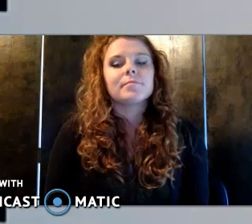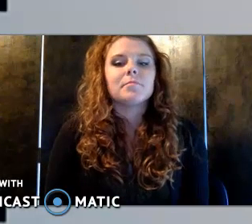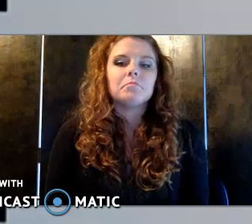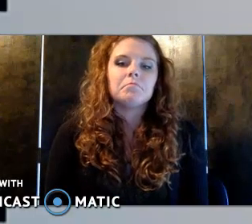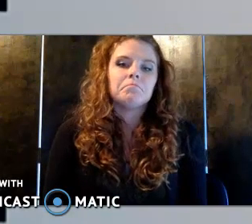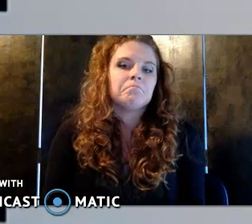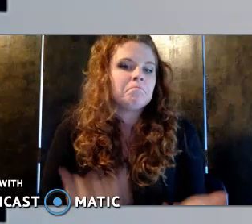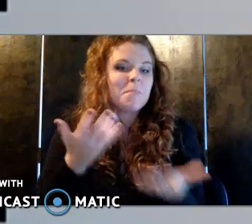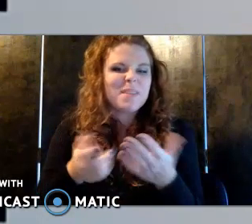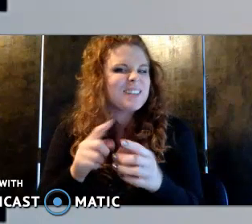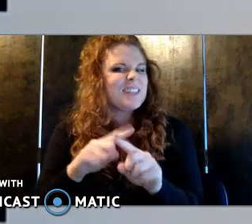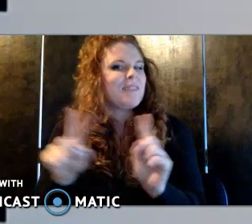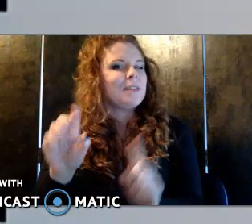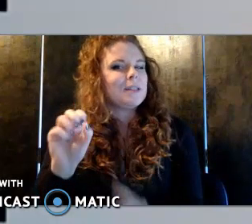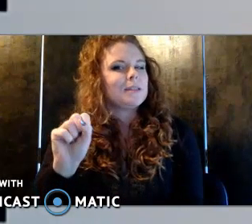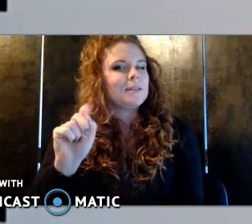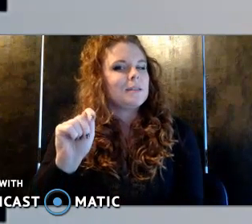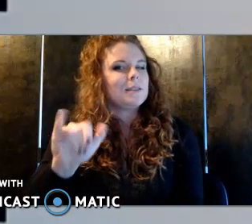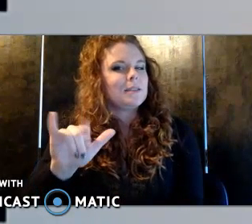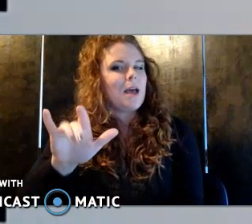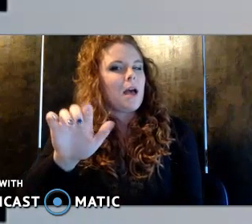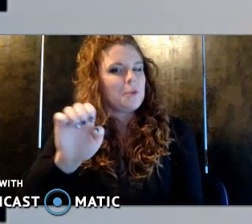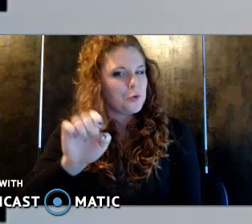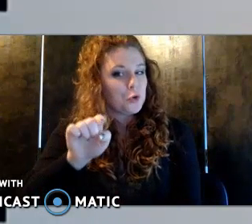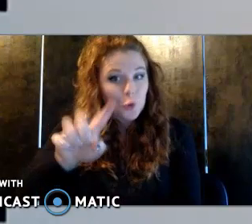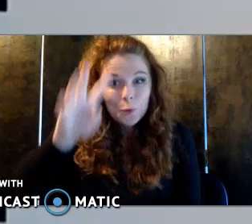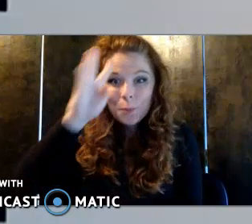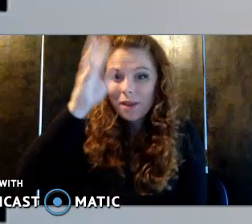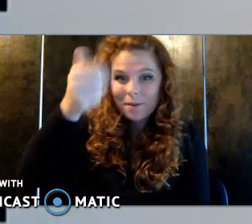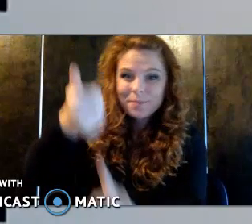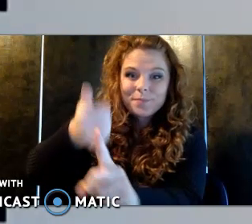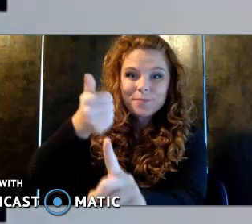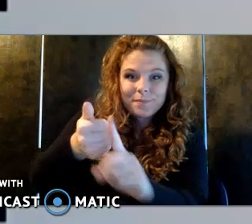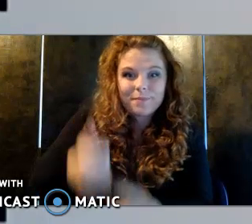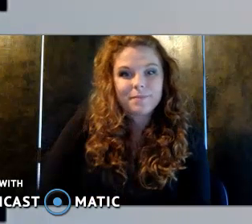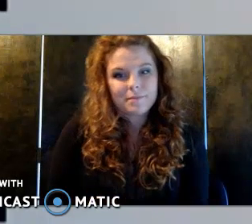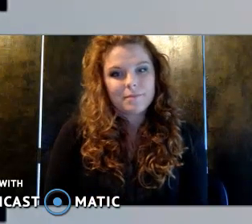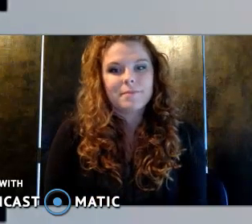maybe some kind of different style, something that you've made up on your own.